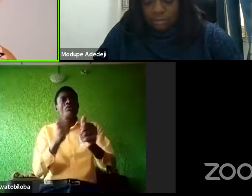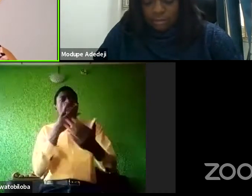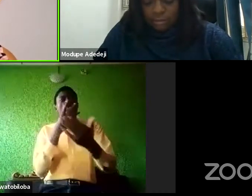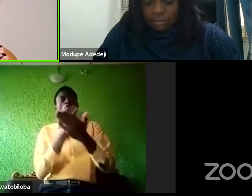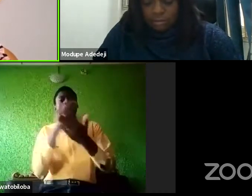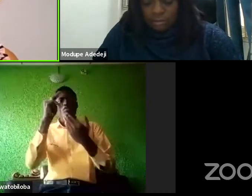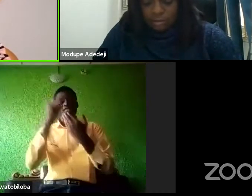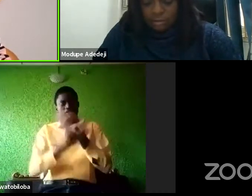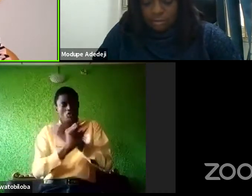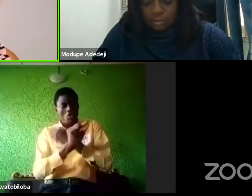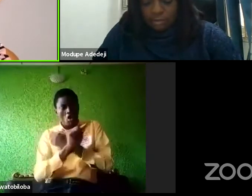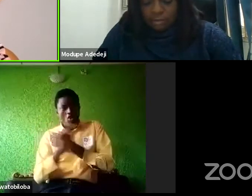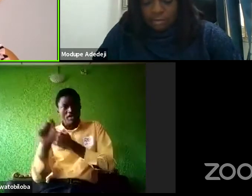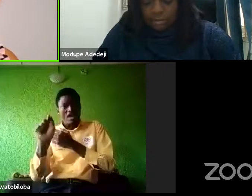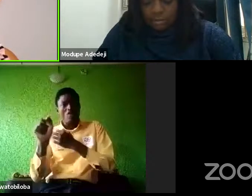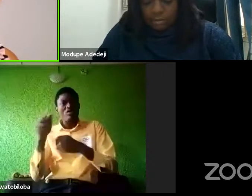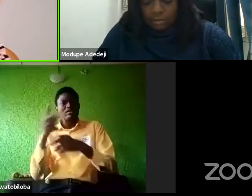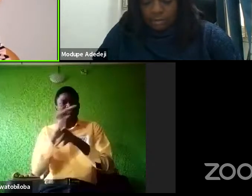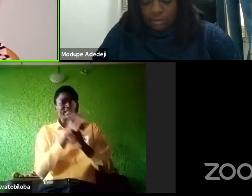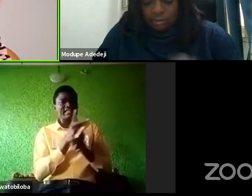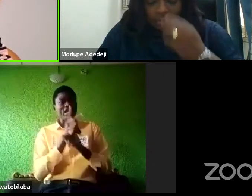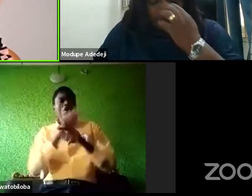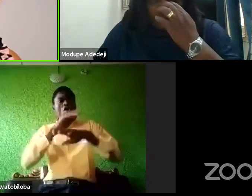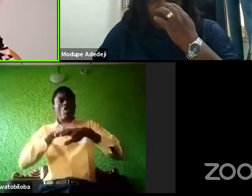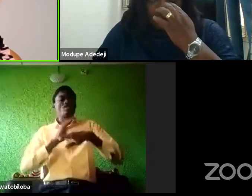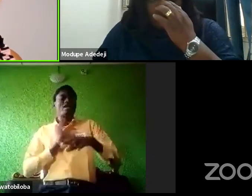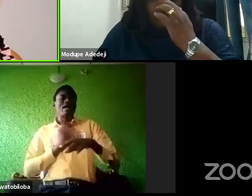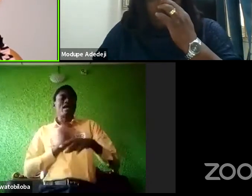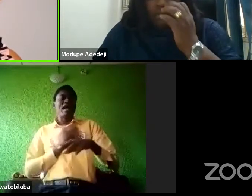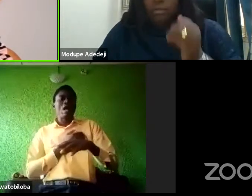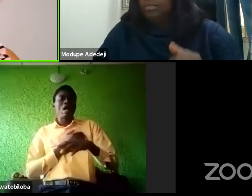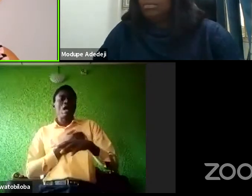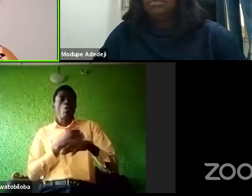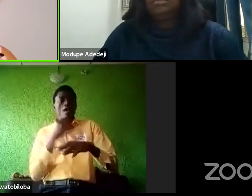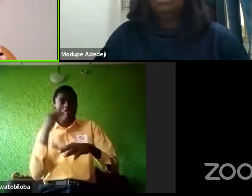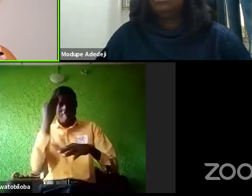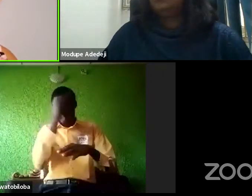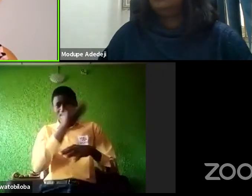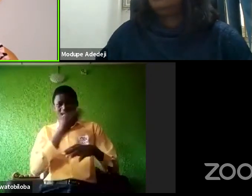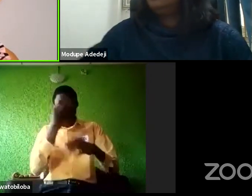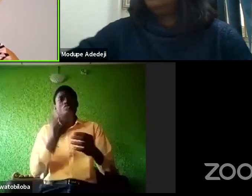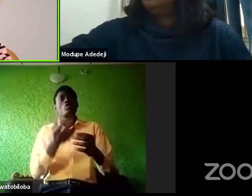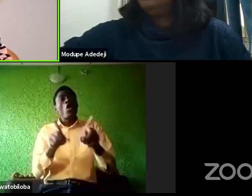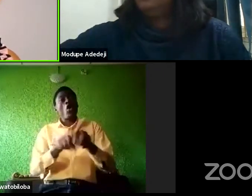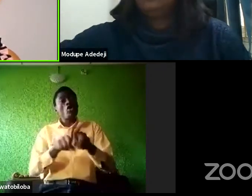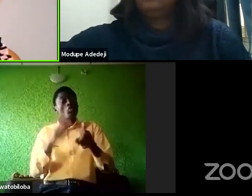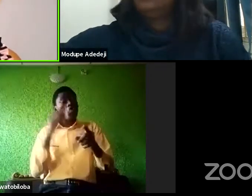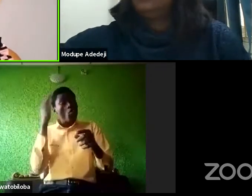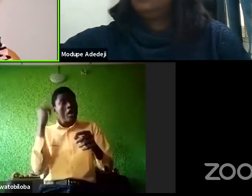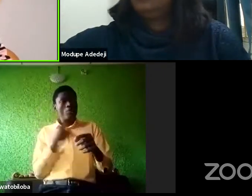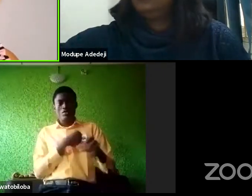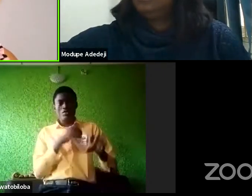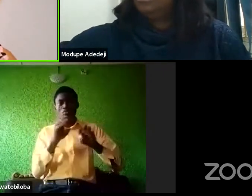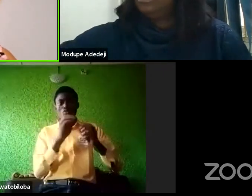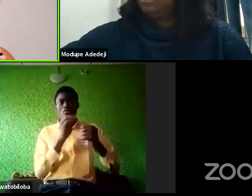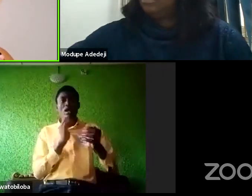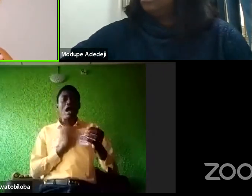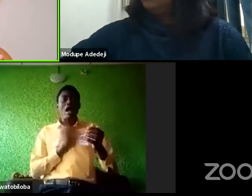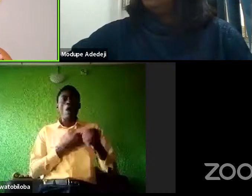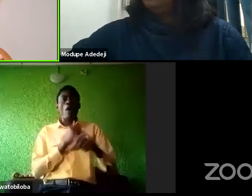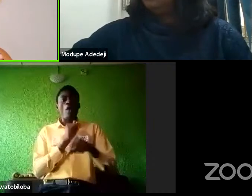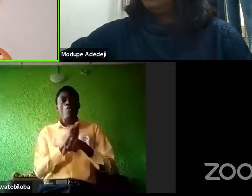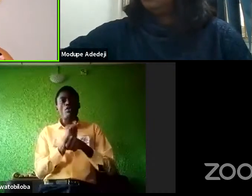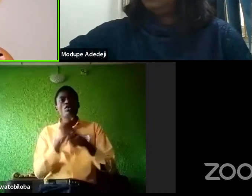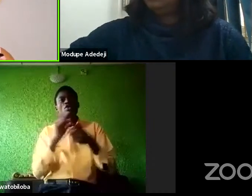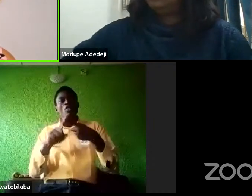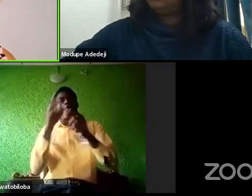to be the first set of people to know what we're doing and why we're doing what we're doing, and get well. So thank